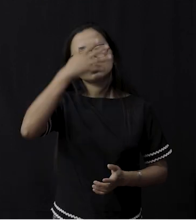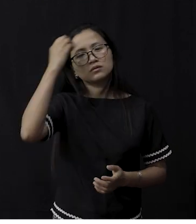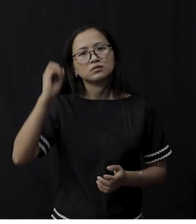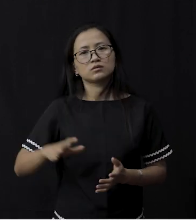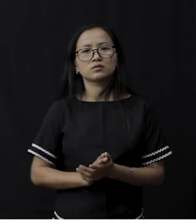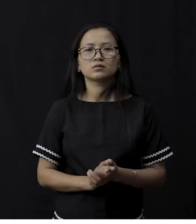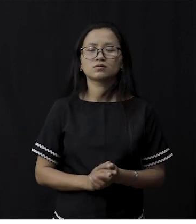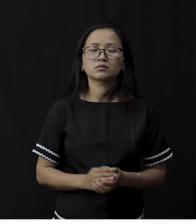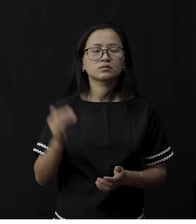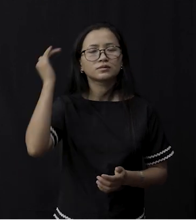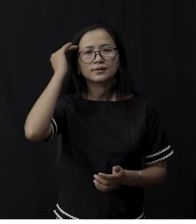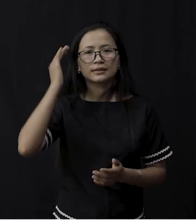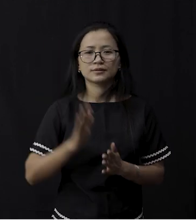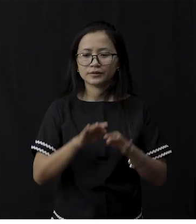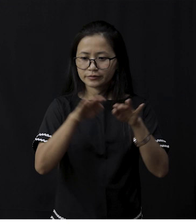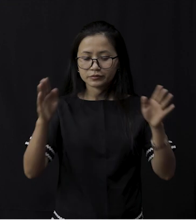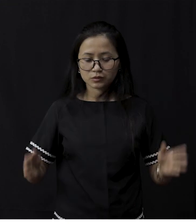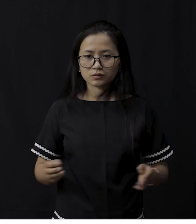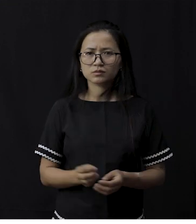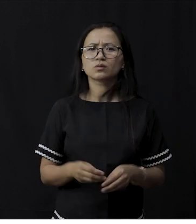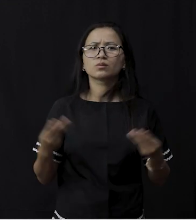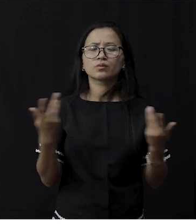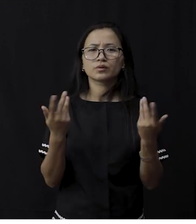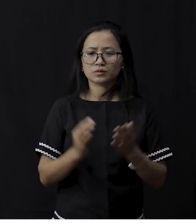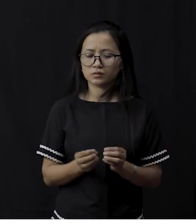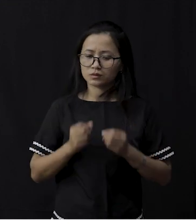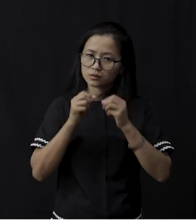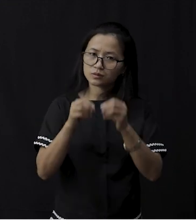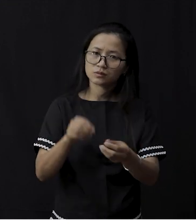forgotten, I will just let you know the desk is where you keep your bags, your